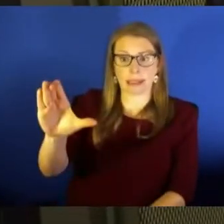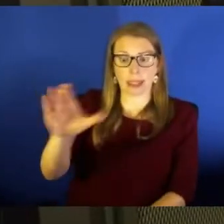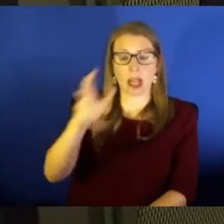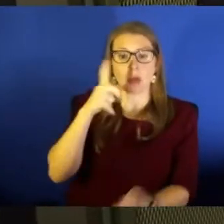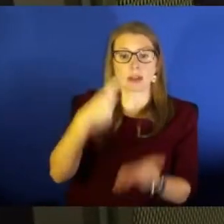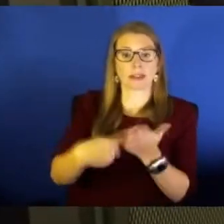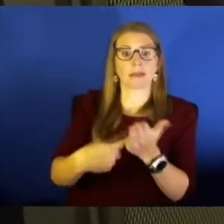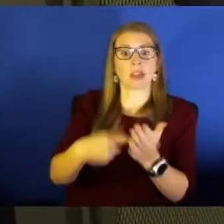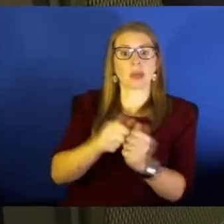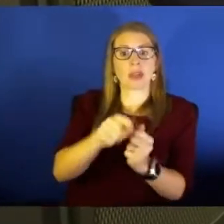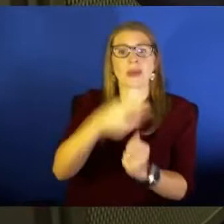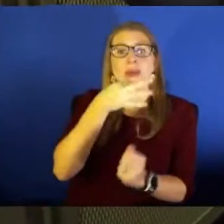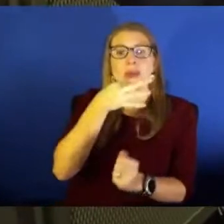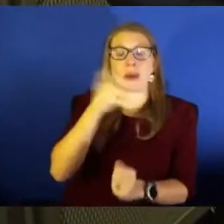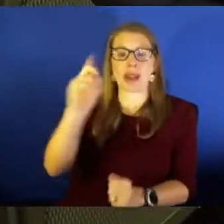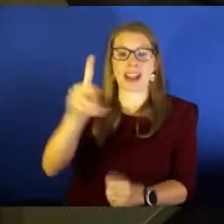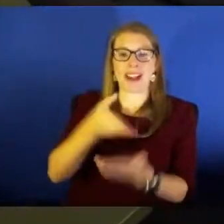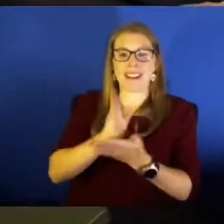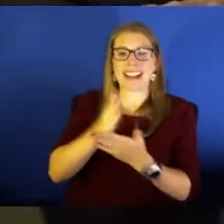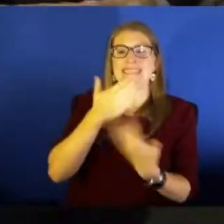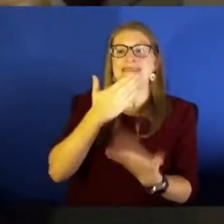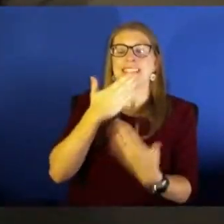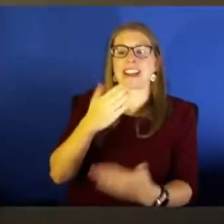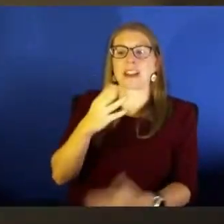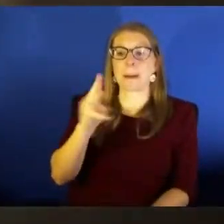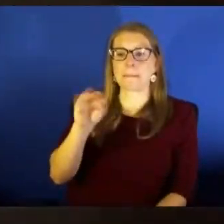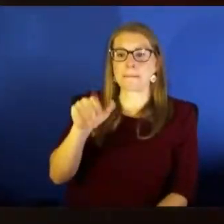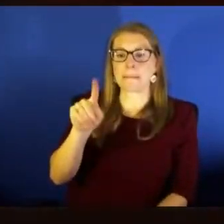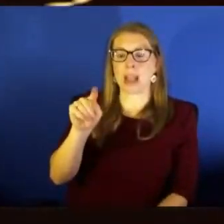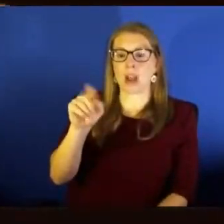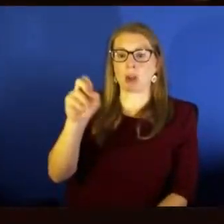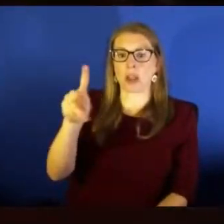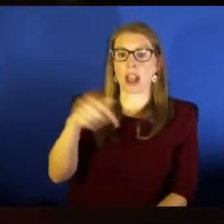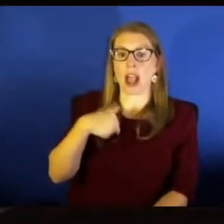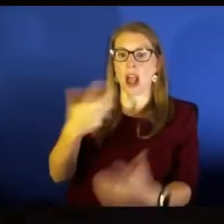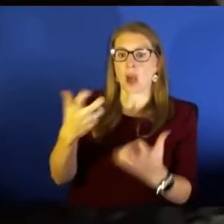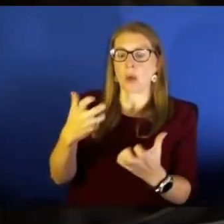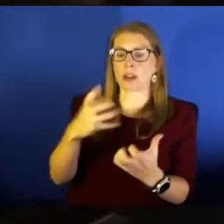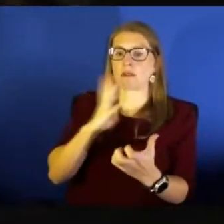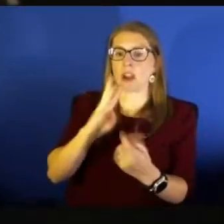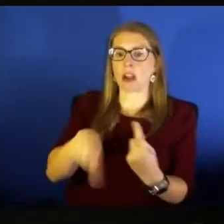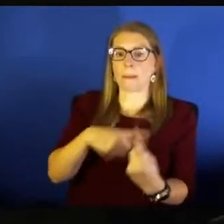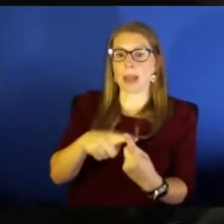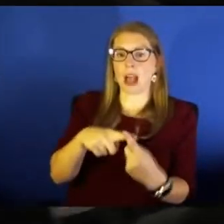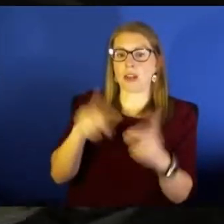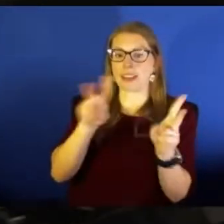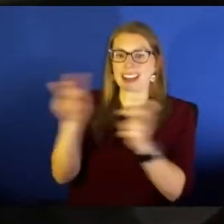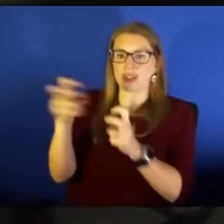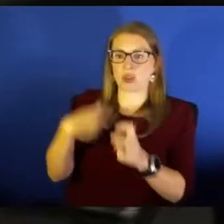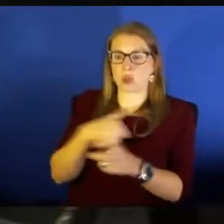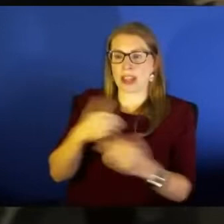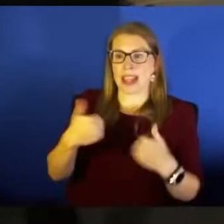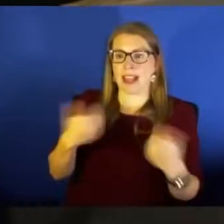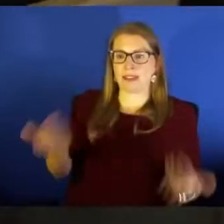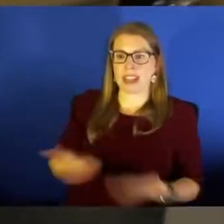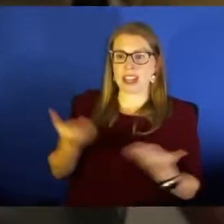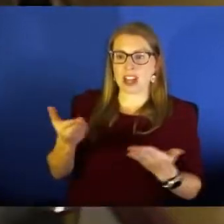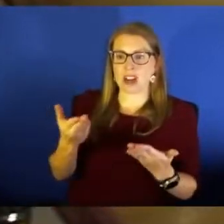just a moment, okay? All right. Thank you so much, Matt. Okay, so I want to talk about the issues that we have here at home and some